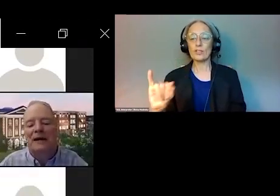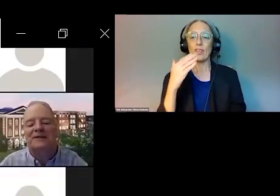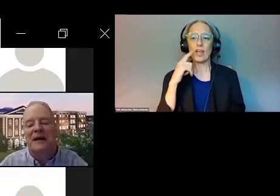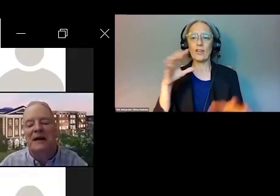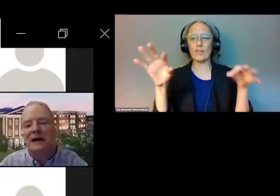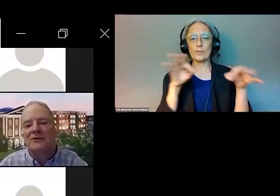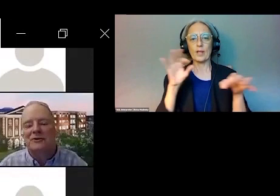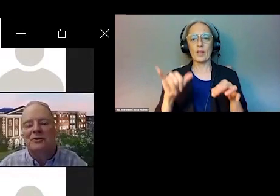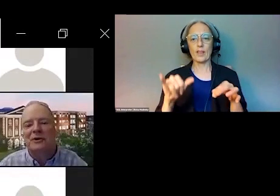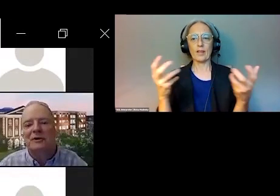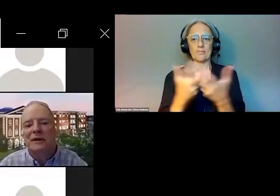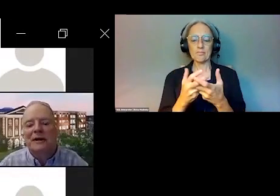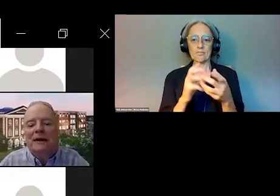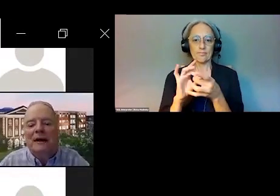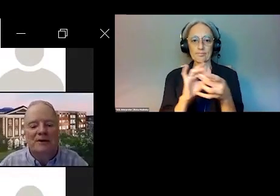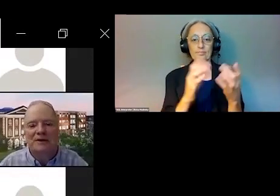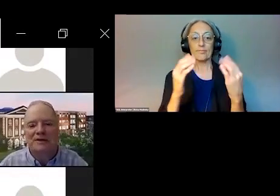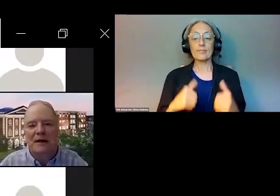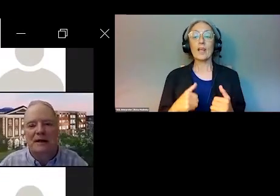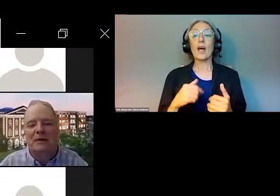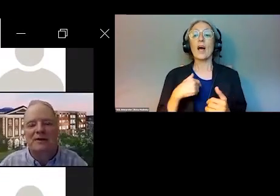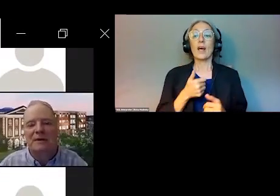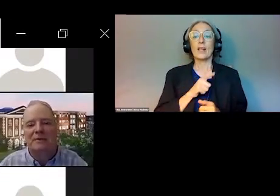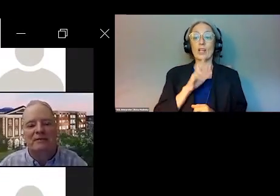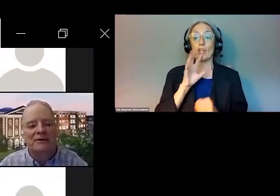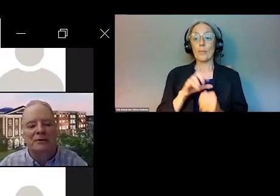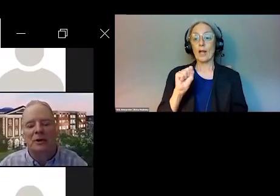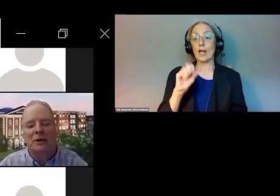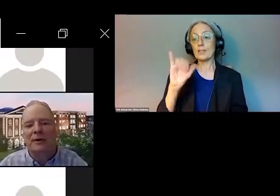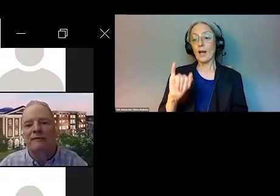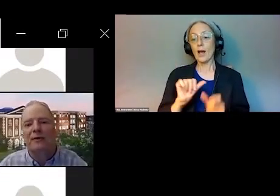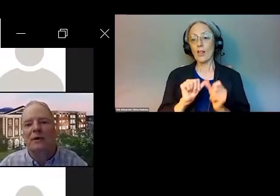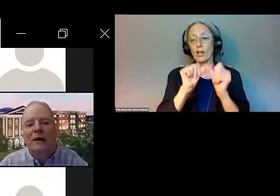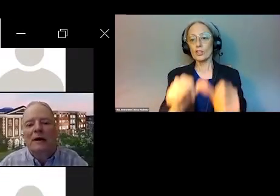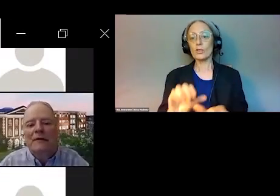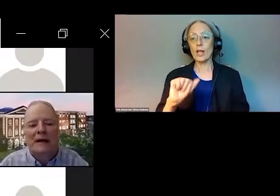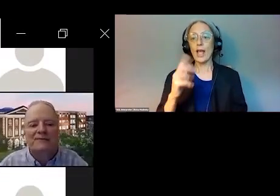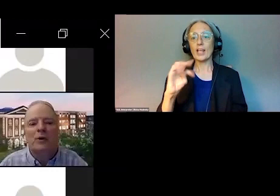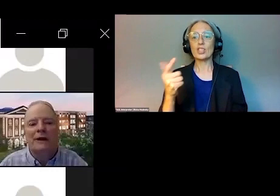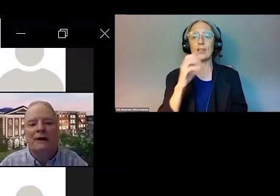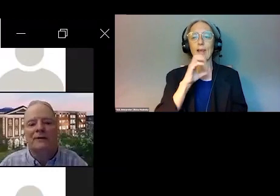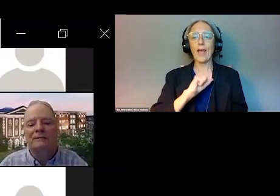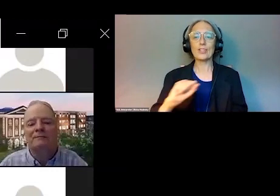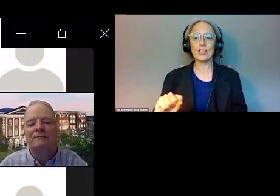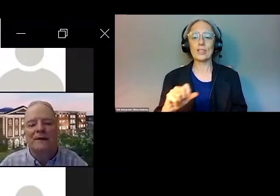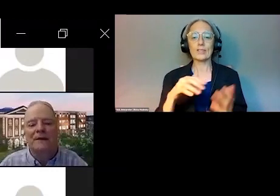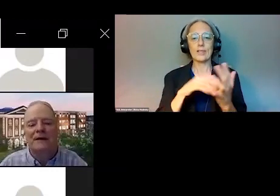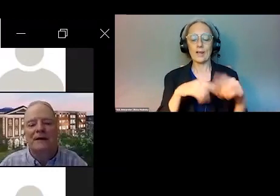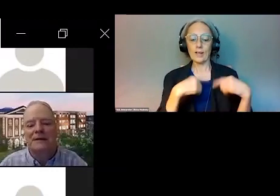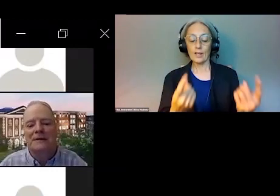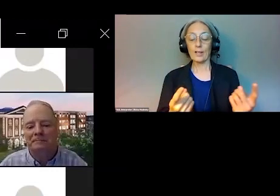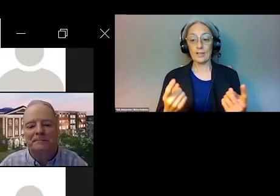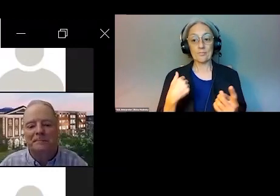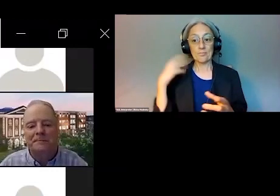I will talk about the SCI longitudinal aging study, which I've been privileged to work with for the past 40